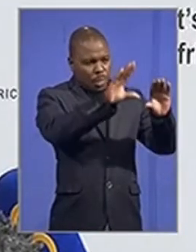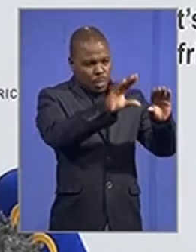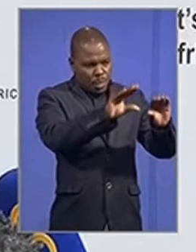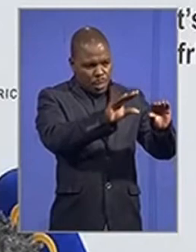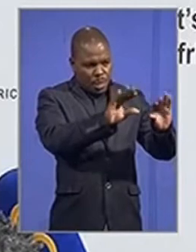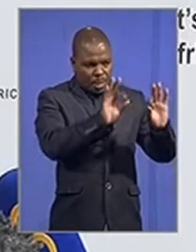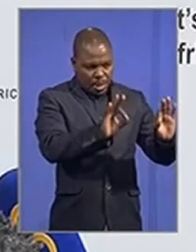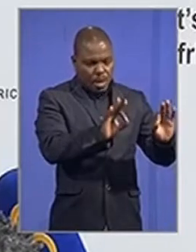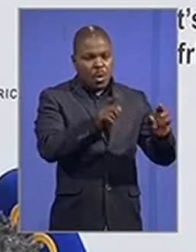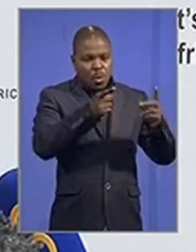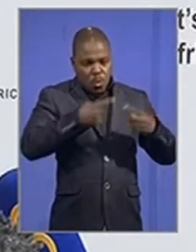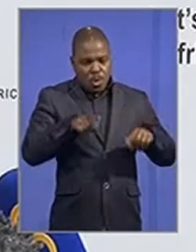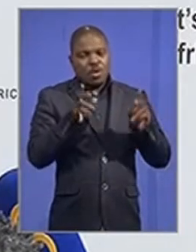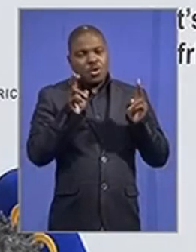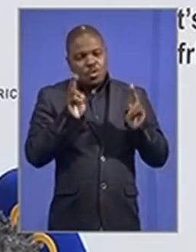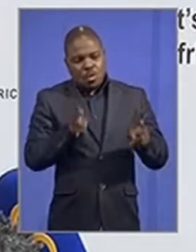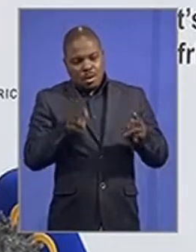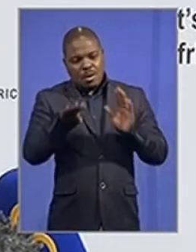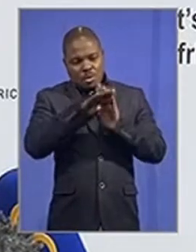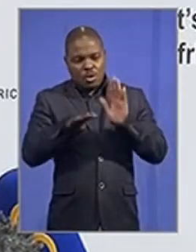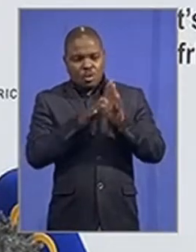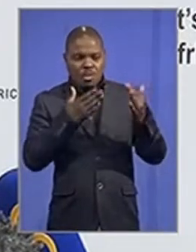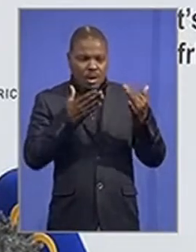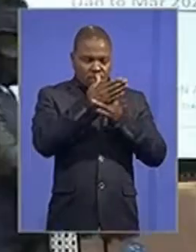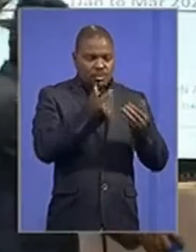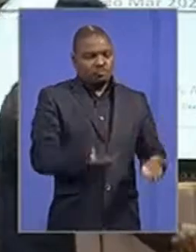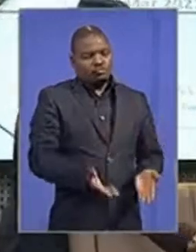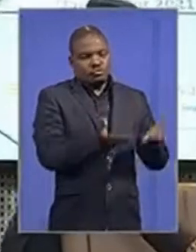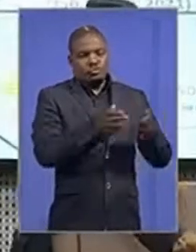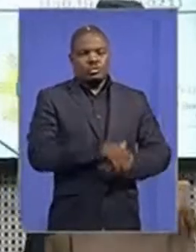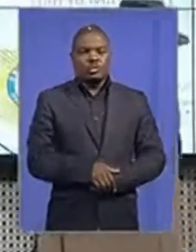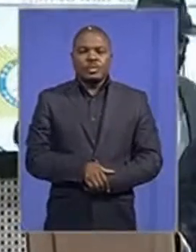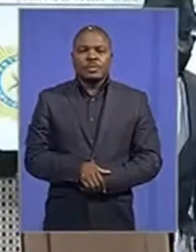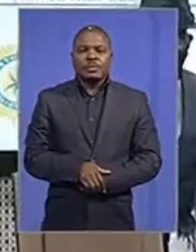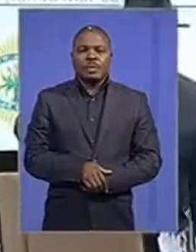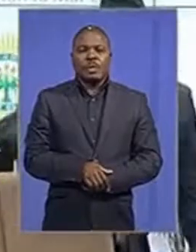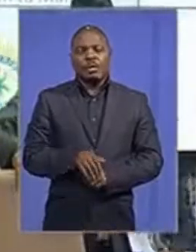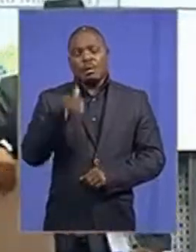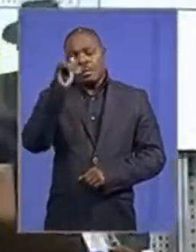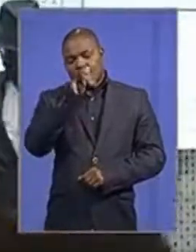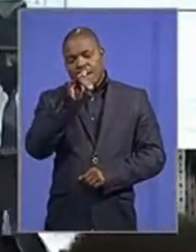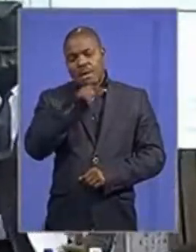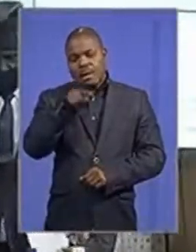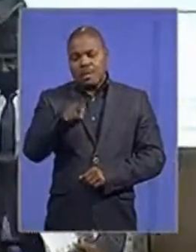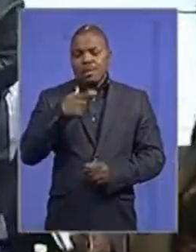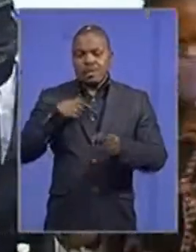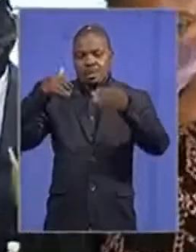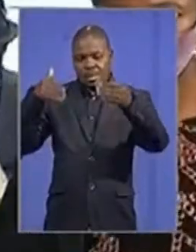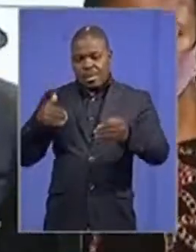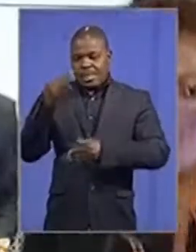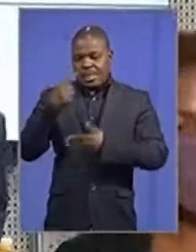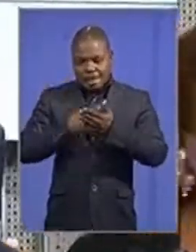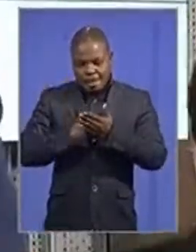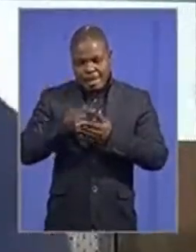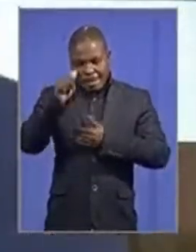then introduce the normalization interventions. Dipalopalo tsa bosenyi di rebola kgwedi dingwe le dingwe di le